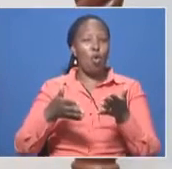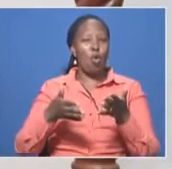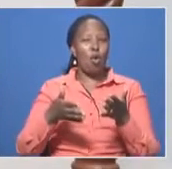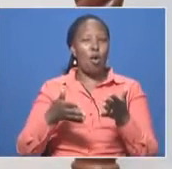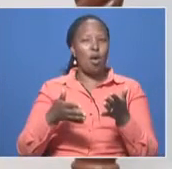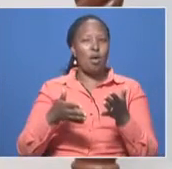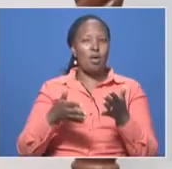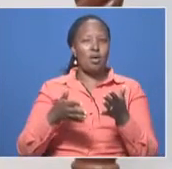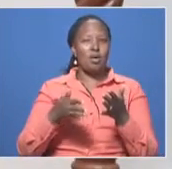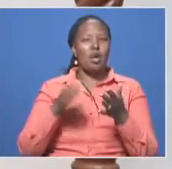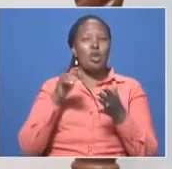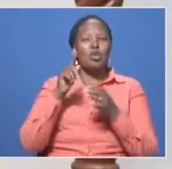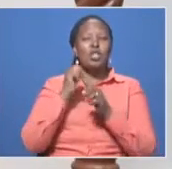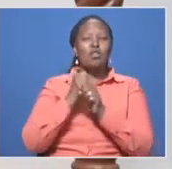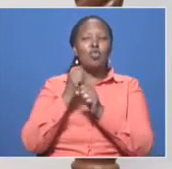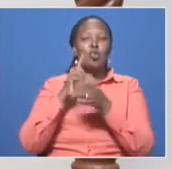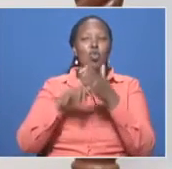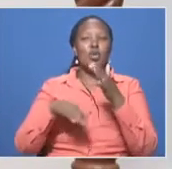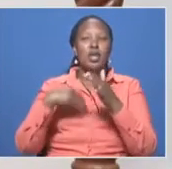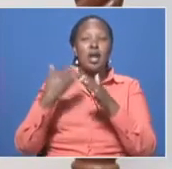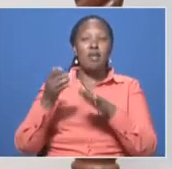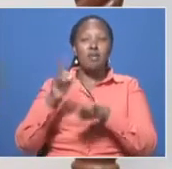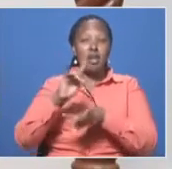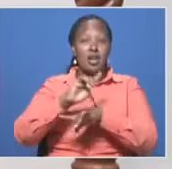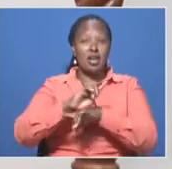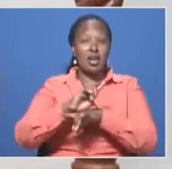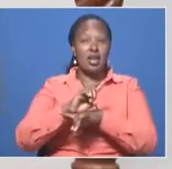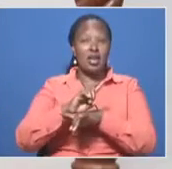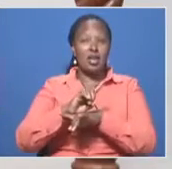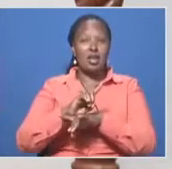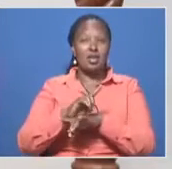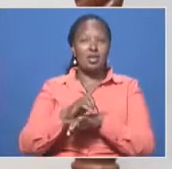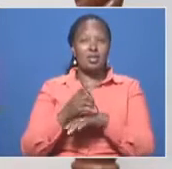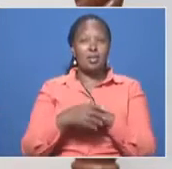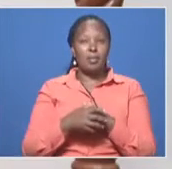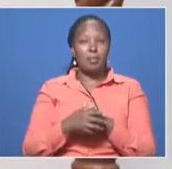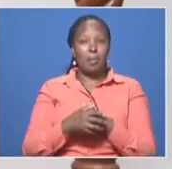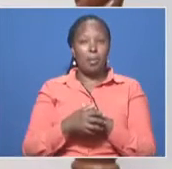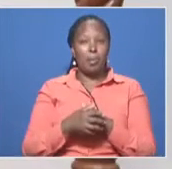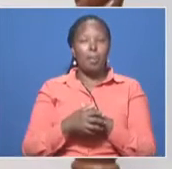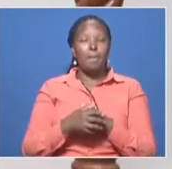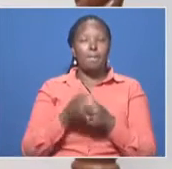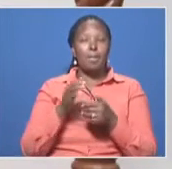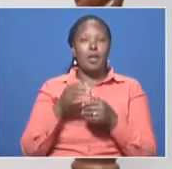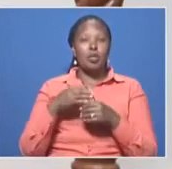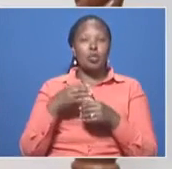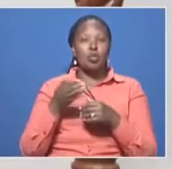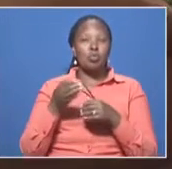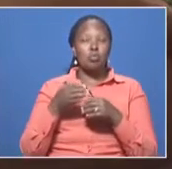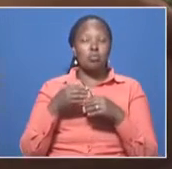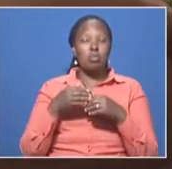your daily routine in getting yourself, you know, back to health?